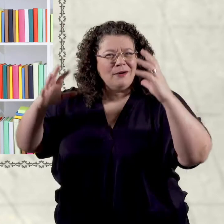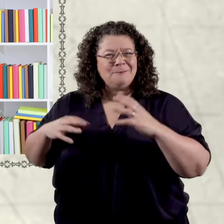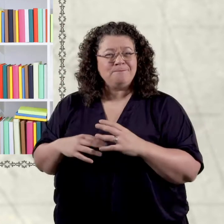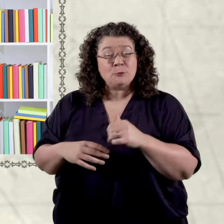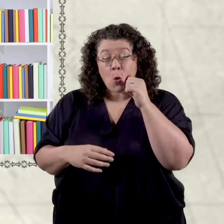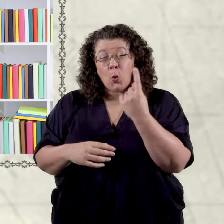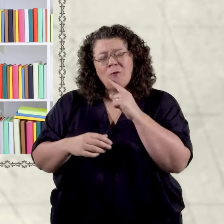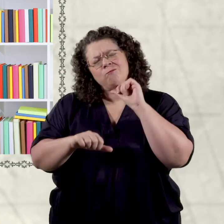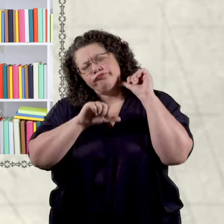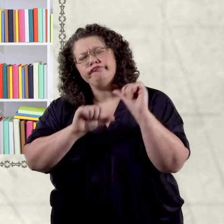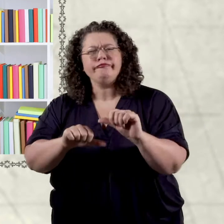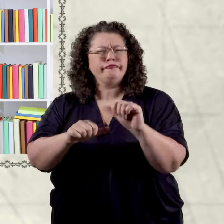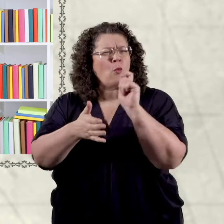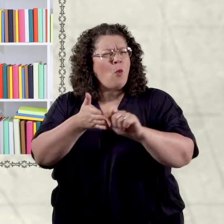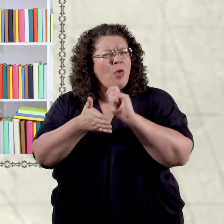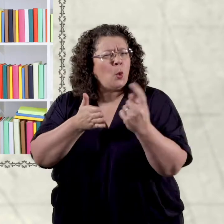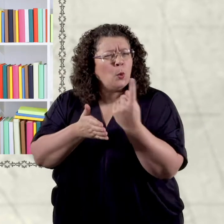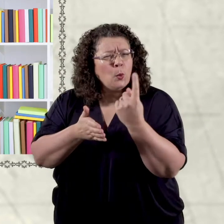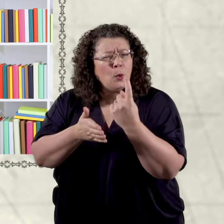Do you know who's my favourite author?